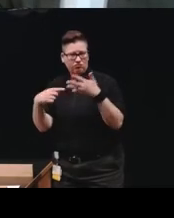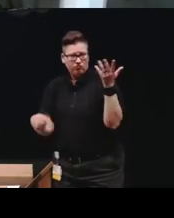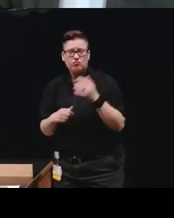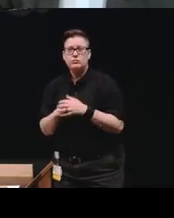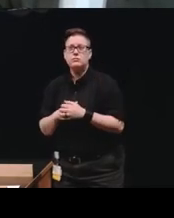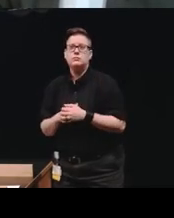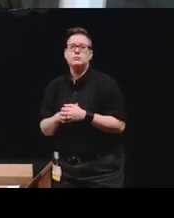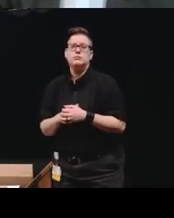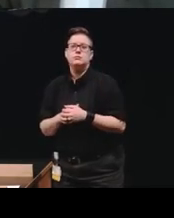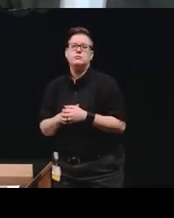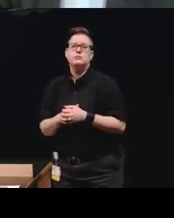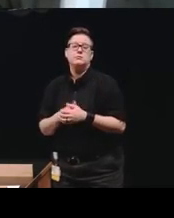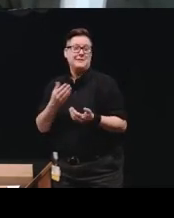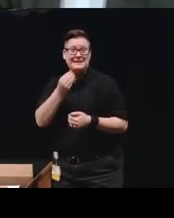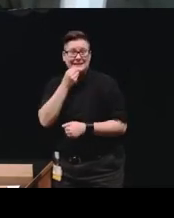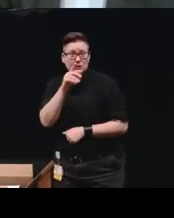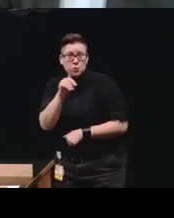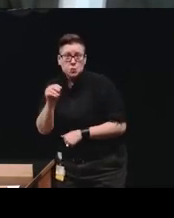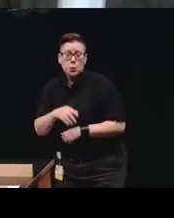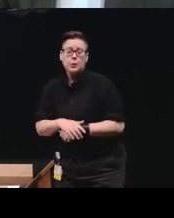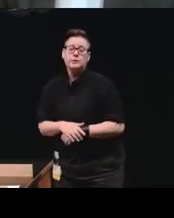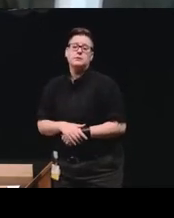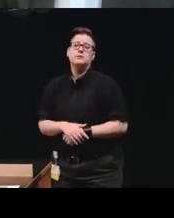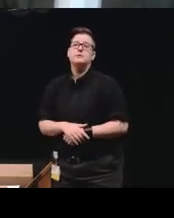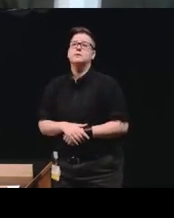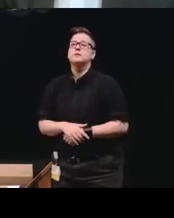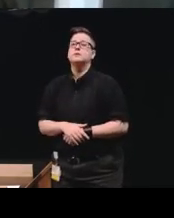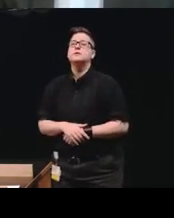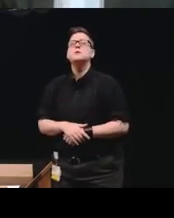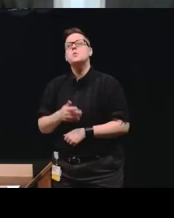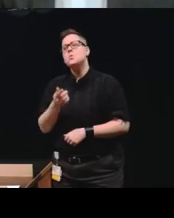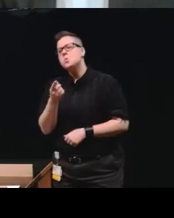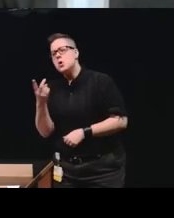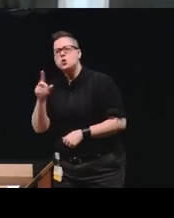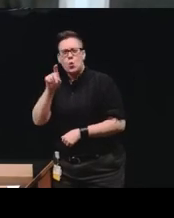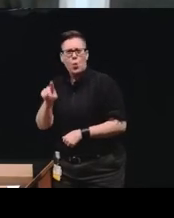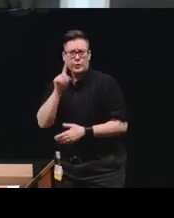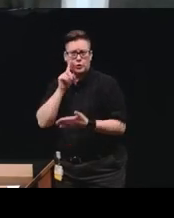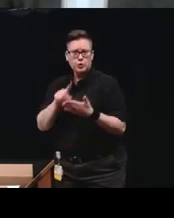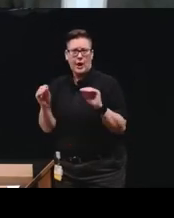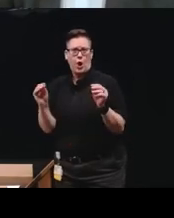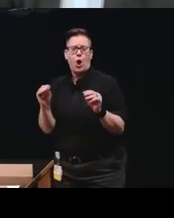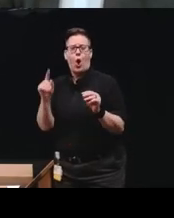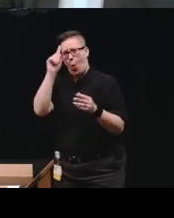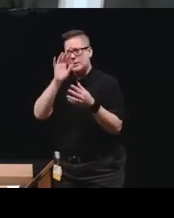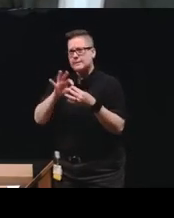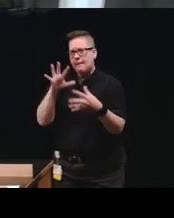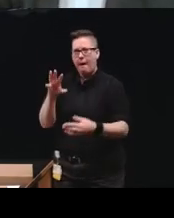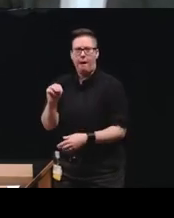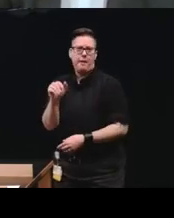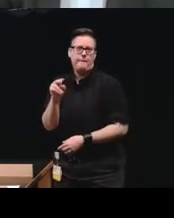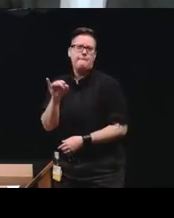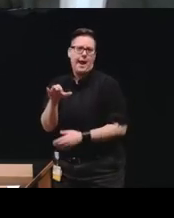subset of patients can have eating disorders. I'll do one or two questions to rule out psychotic and manic symptoms. I'll